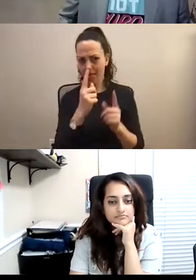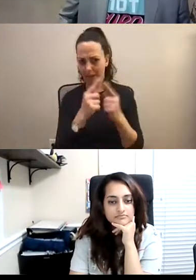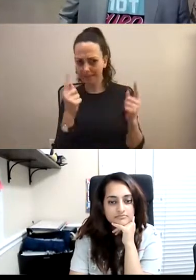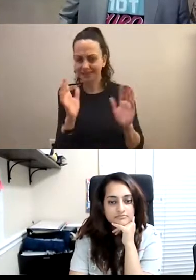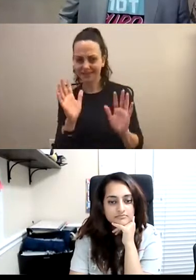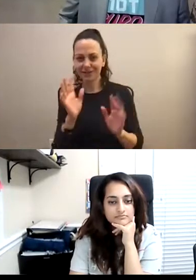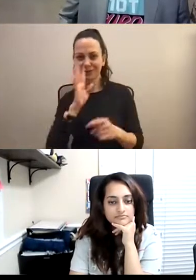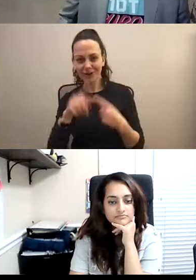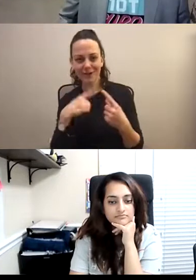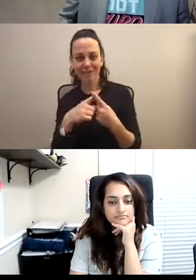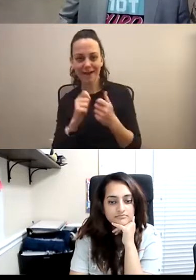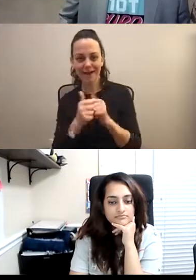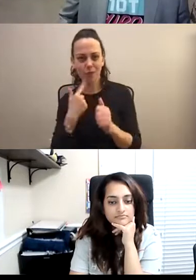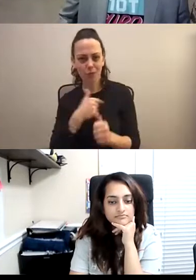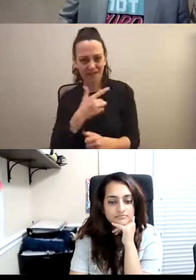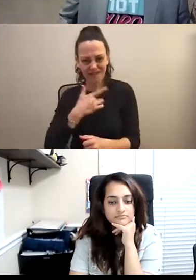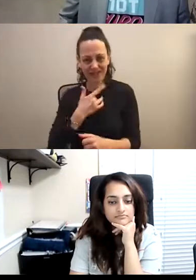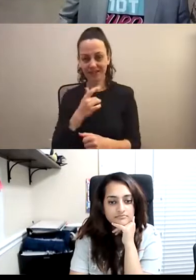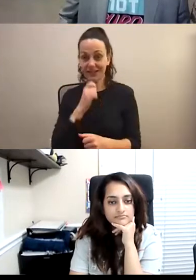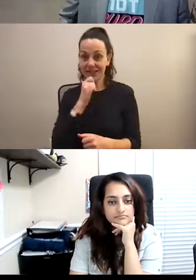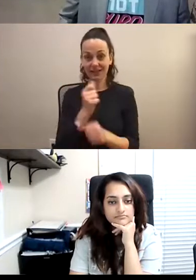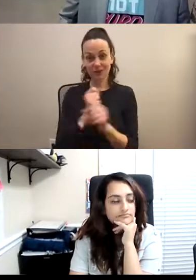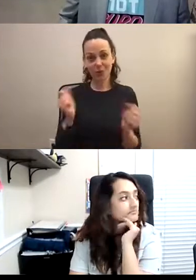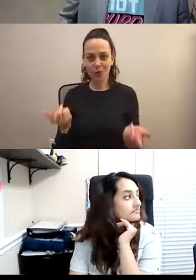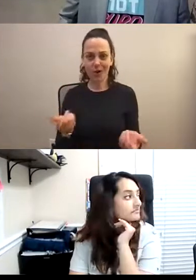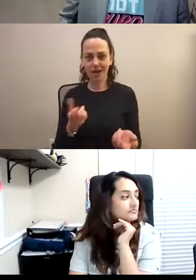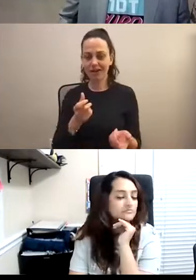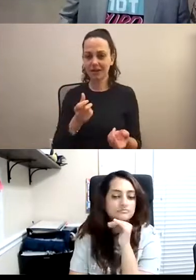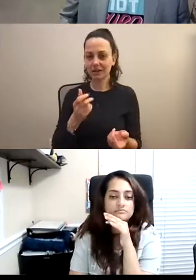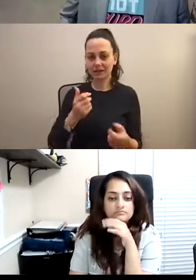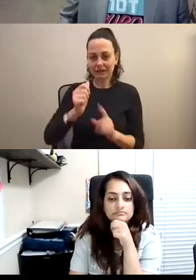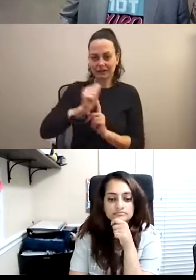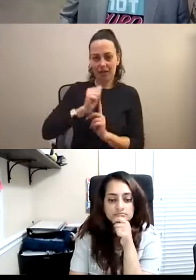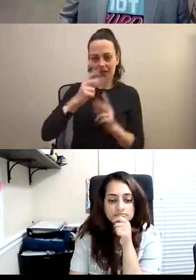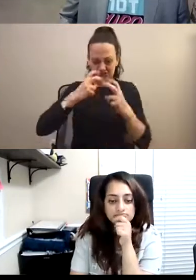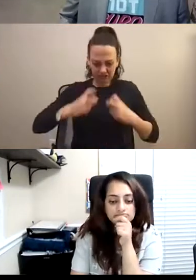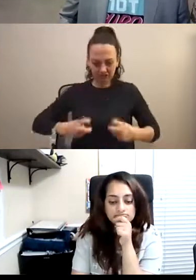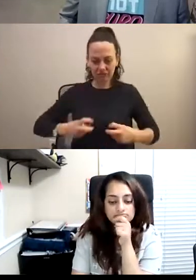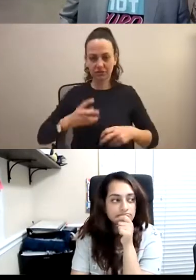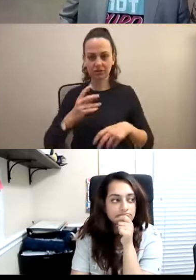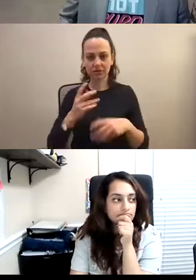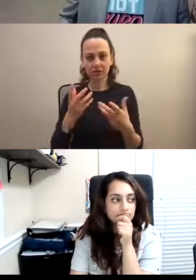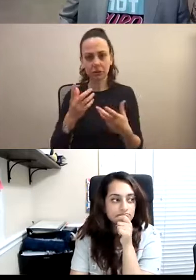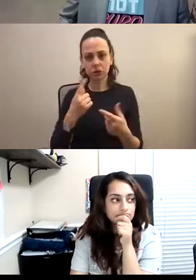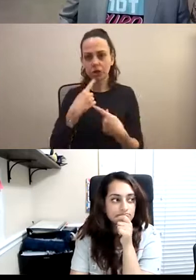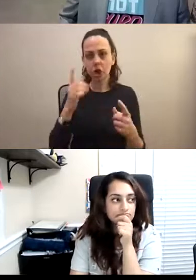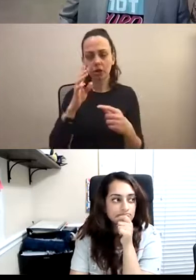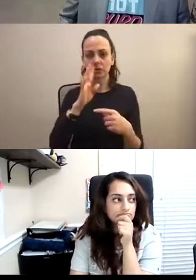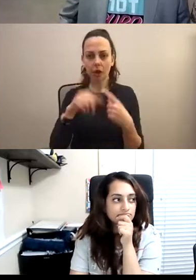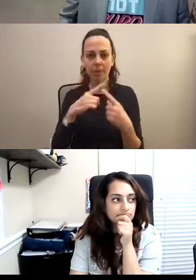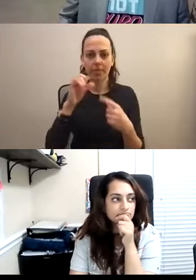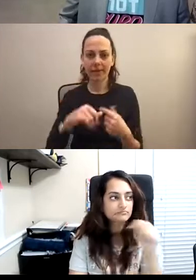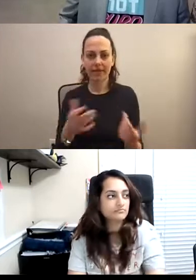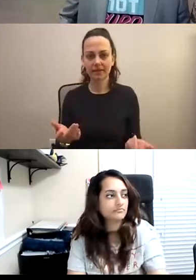about how we feel insecure, like self-aware, and how it sucks? Let's talk about that together so that we